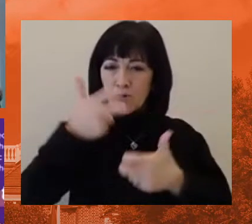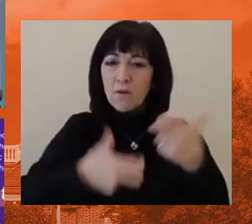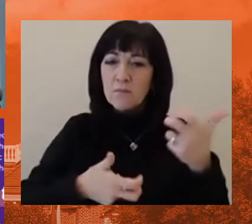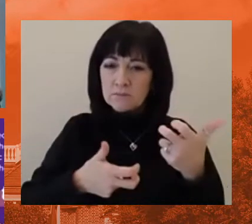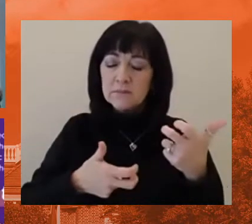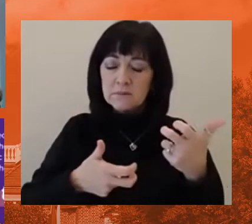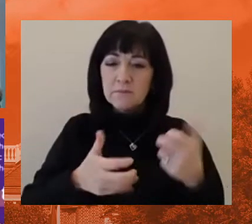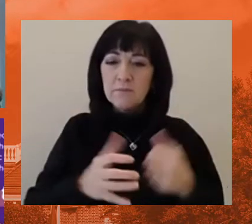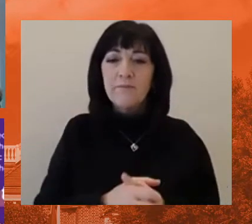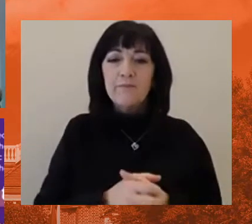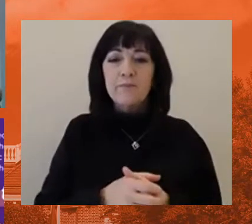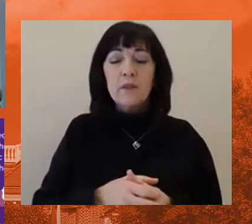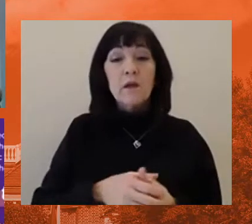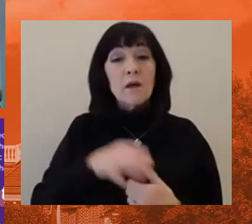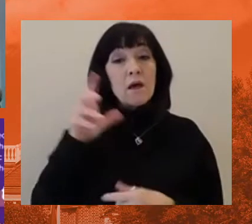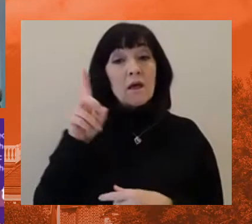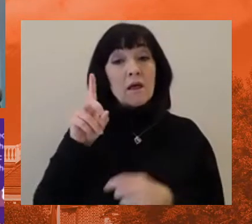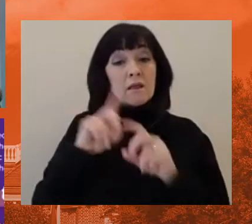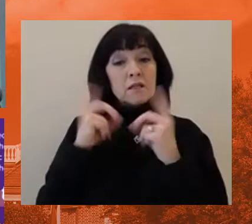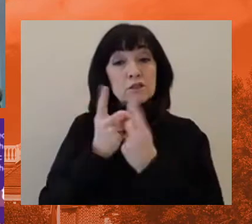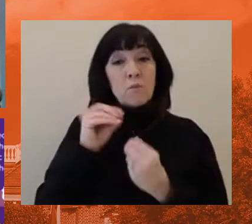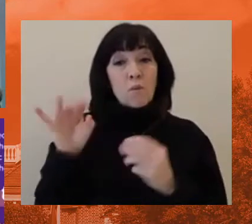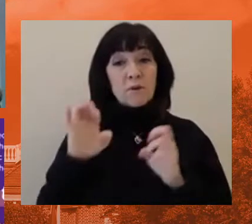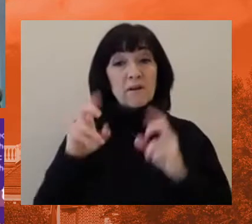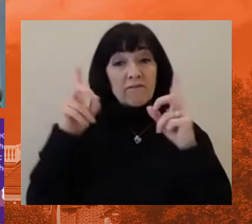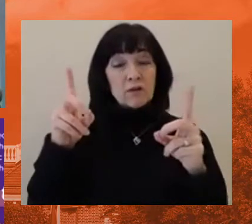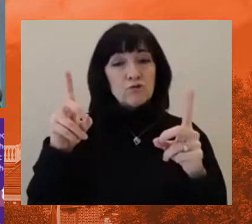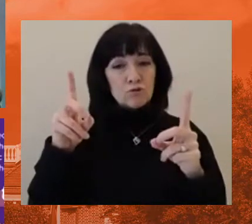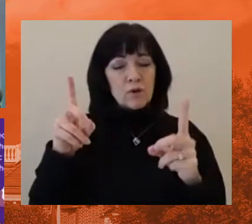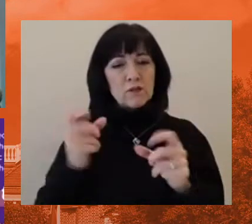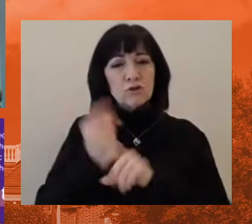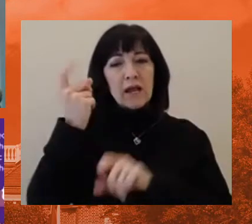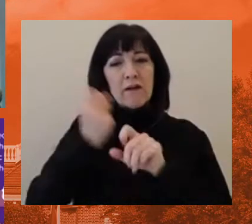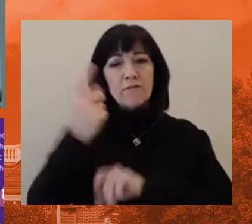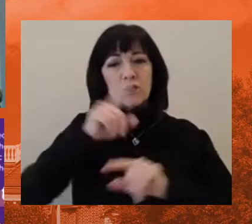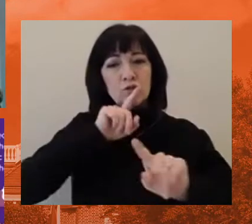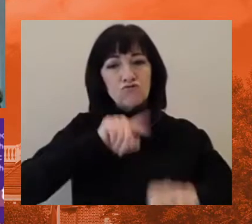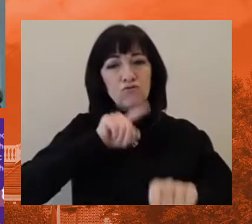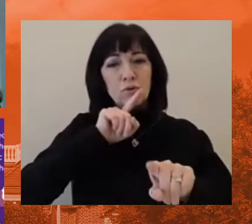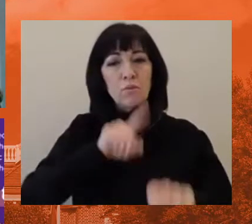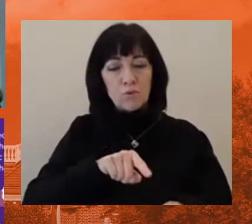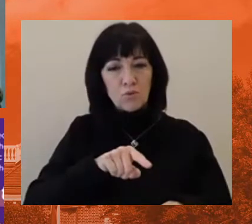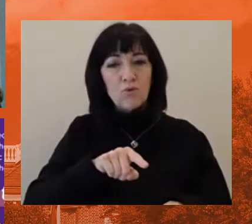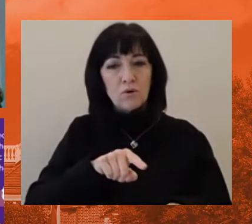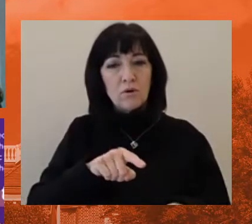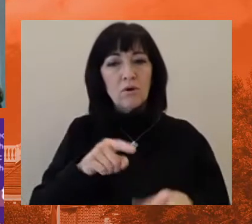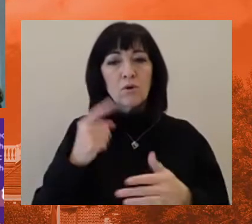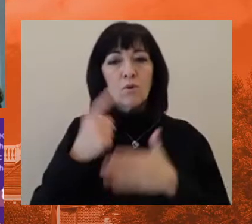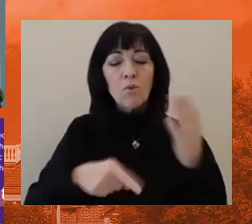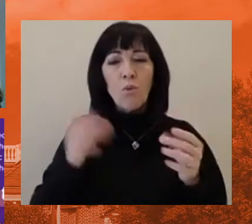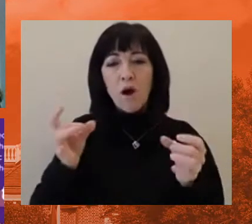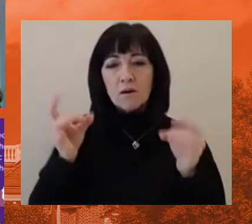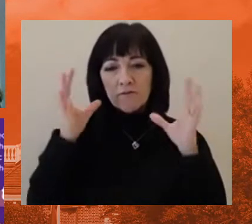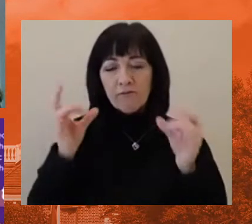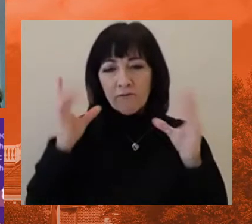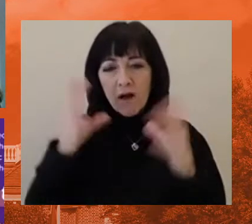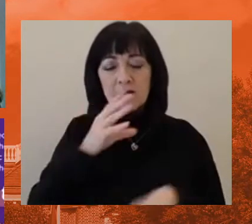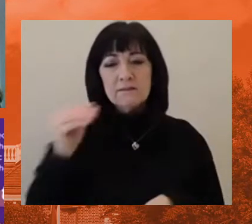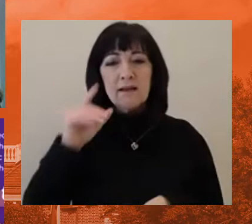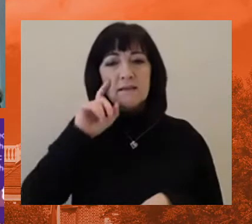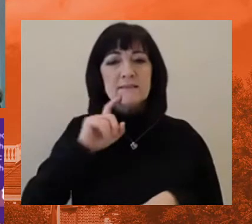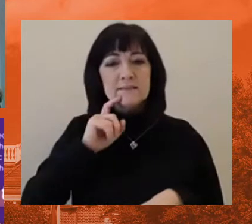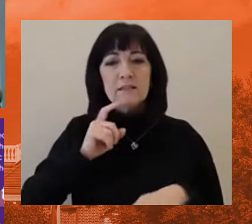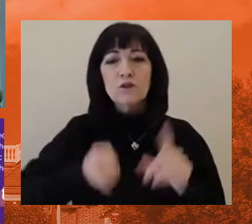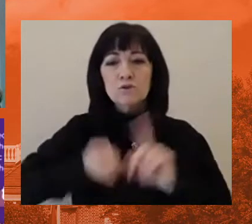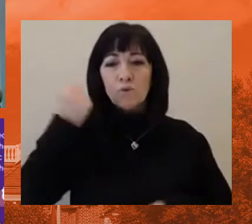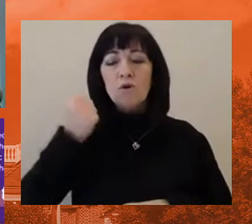annual statewide summary report of incidents of dating violence and sexual assault. Not surprisingly, the number of reported incidents is down